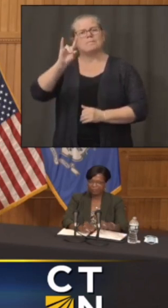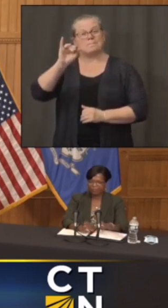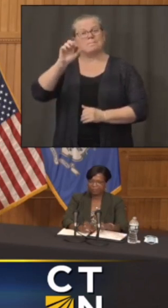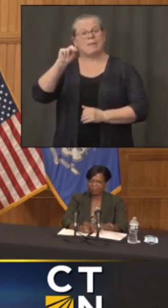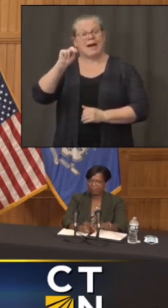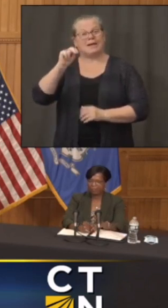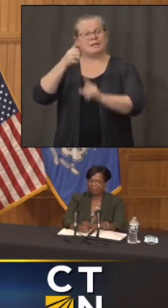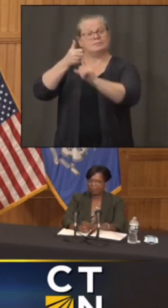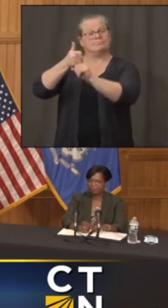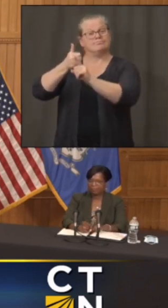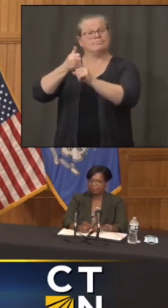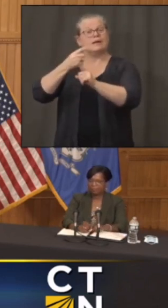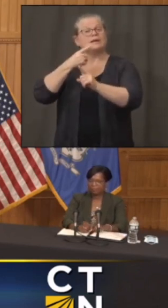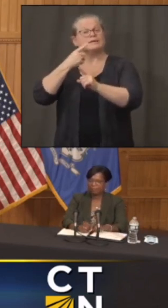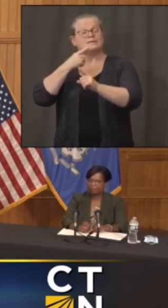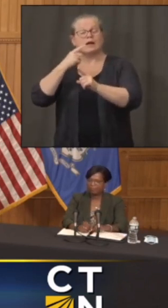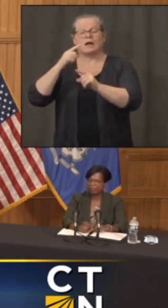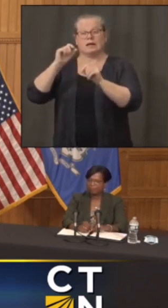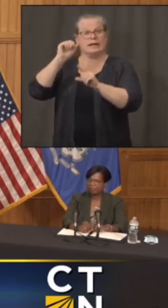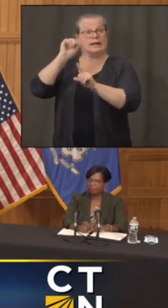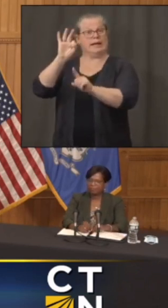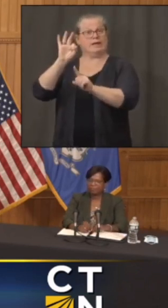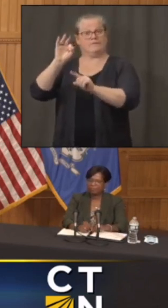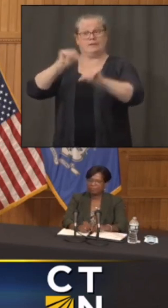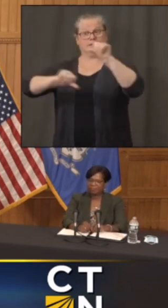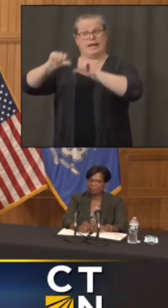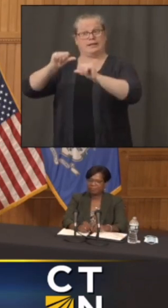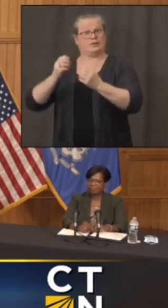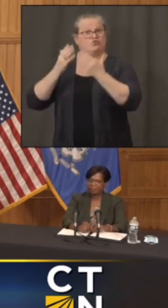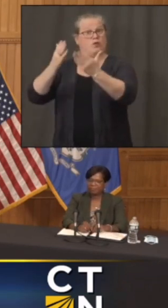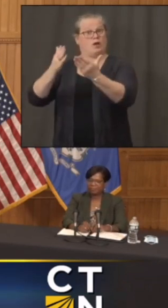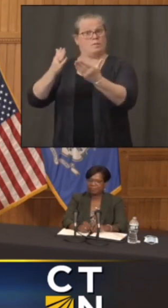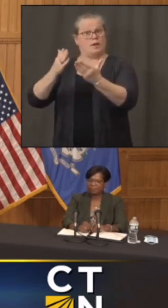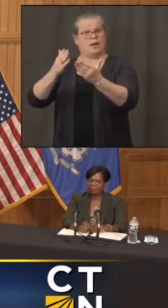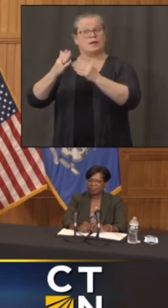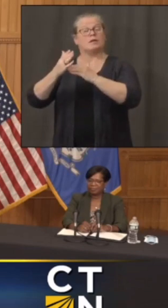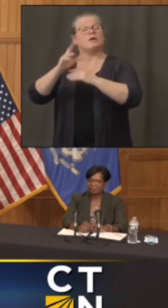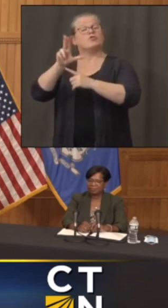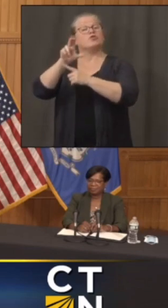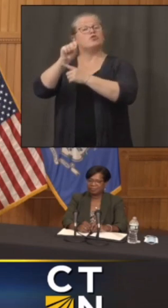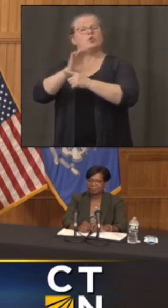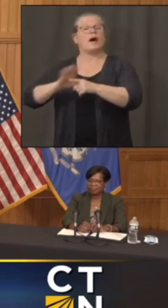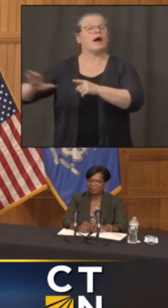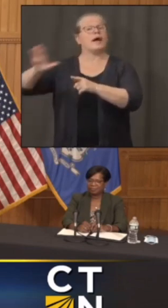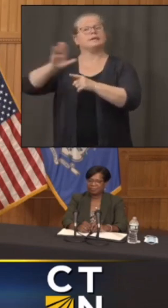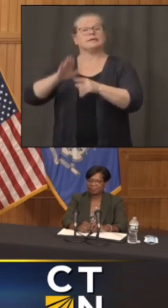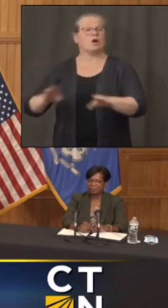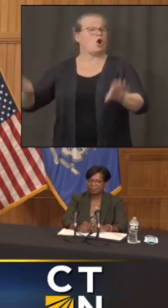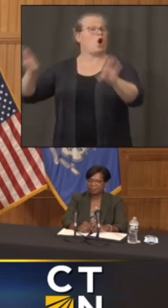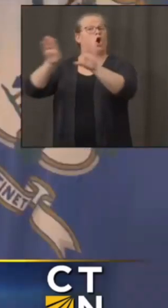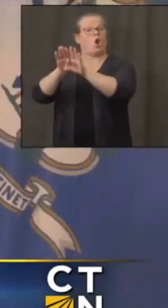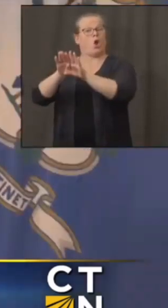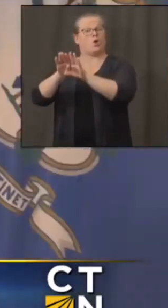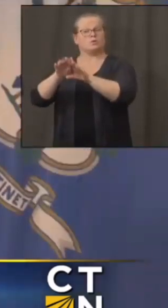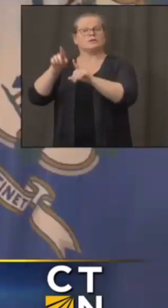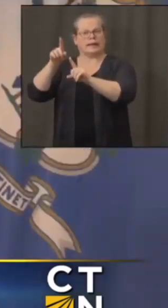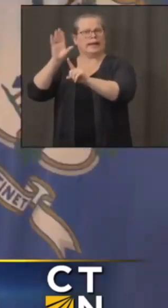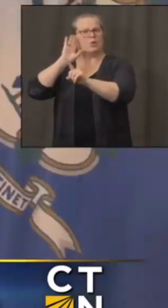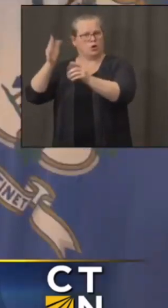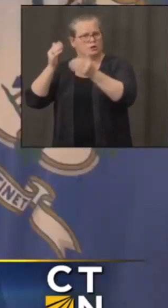if scientists recommended doing so to fight the coronavirus. Under what circumstances would you shut down the state of Connecticut again?